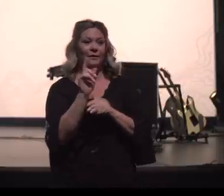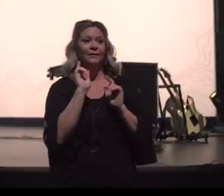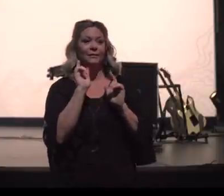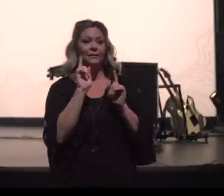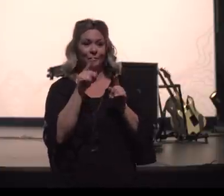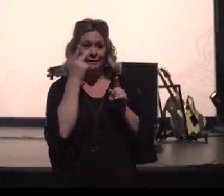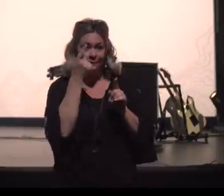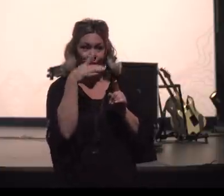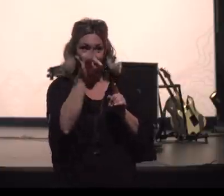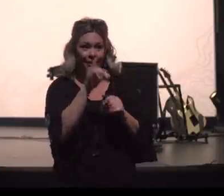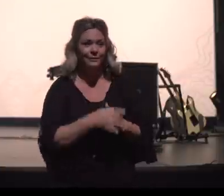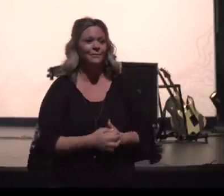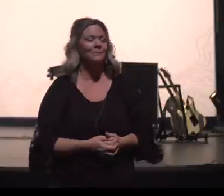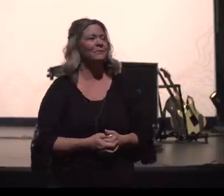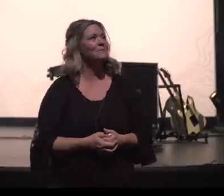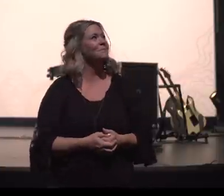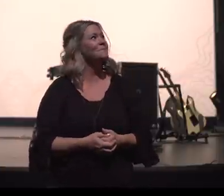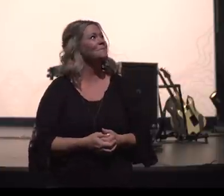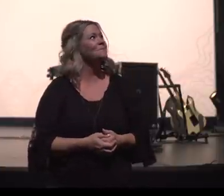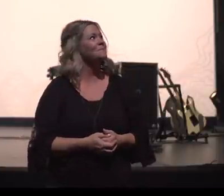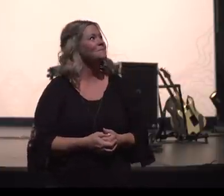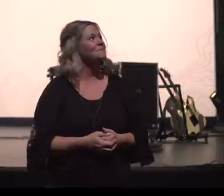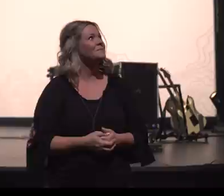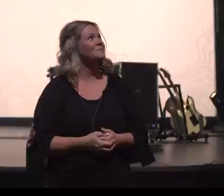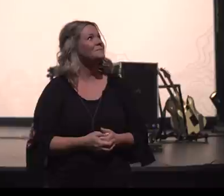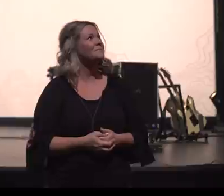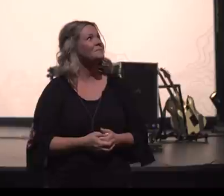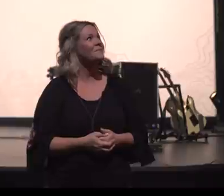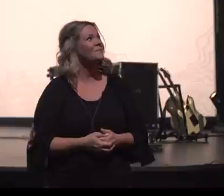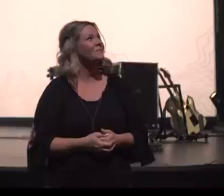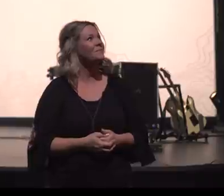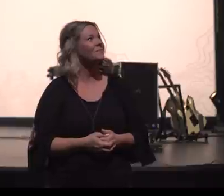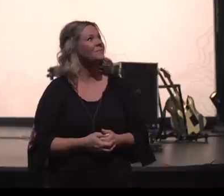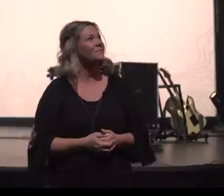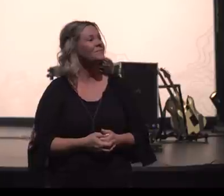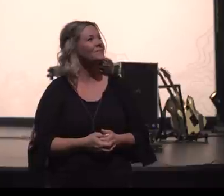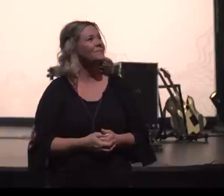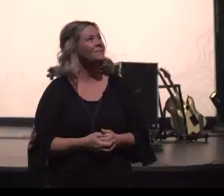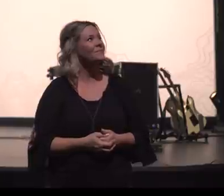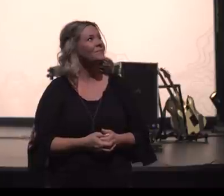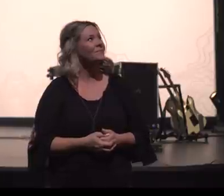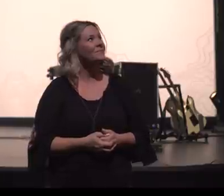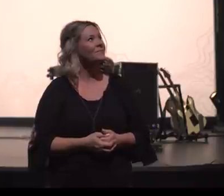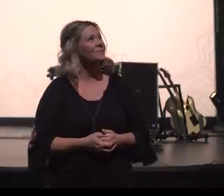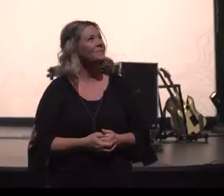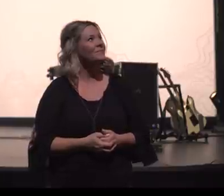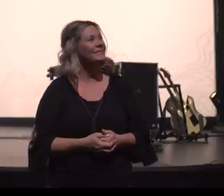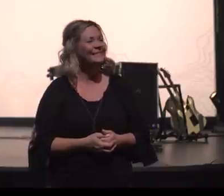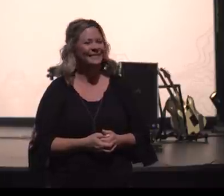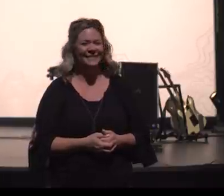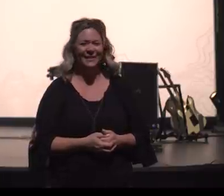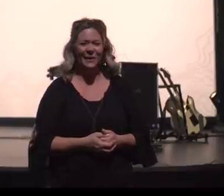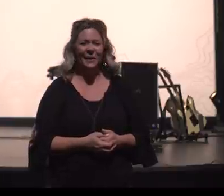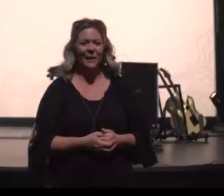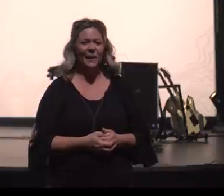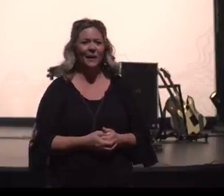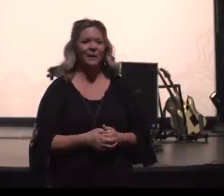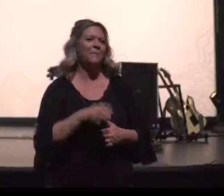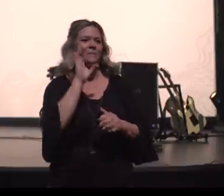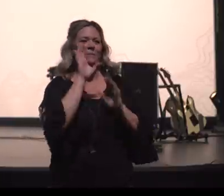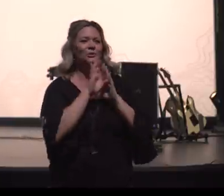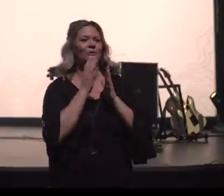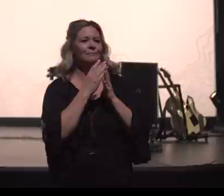3, 2, 1, see if you can find it. Anybody see it? You see the toothbrush? All right, take the picture